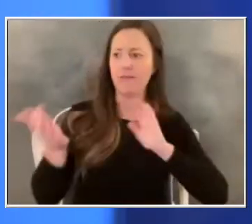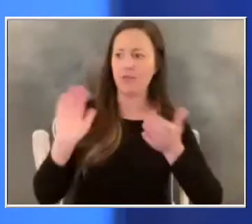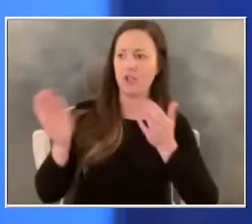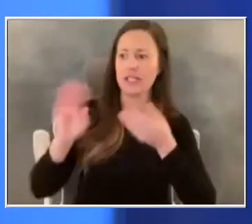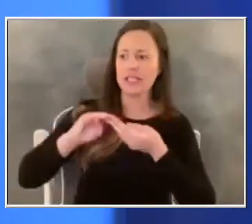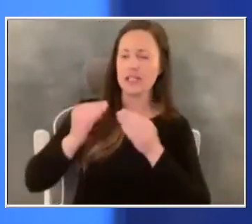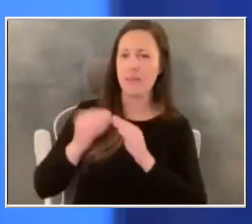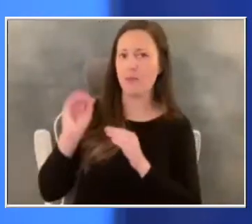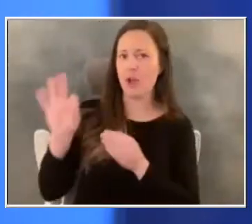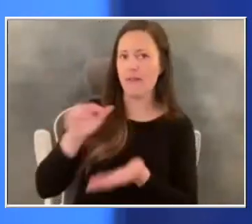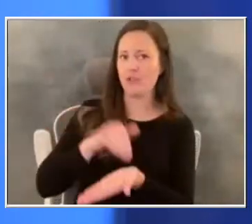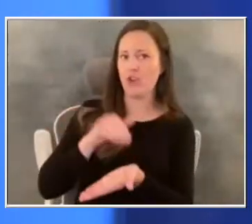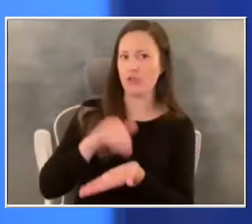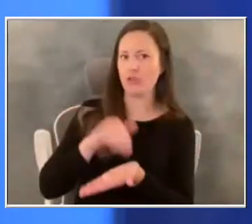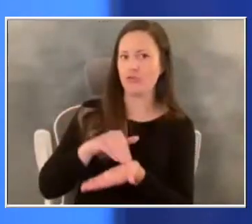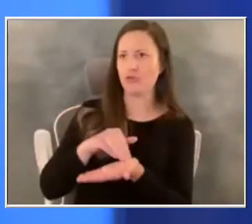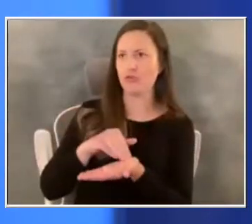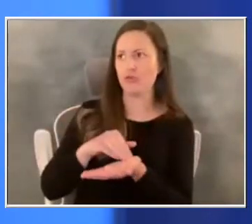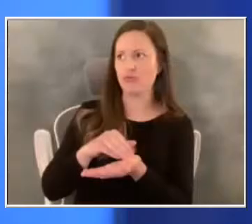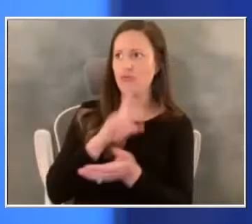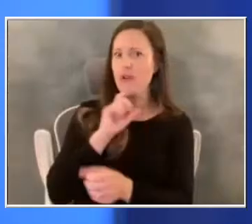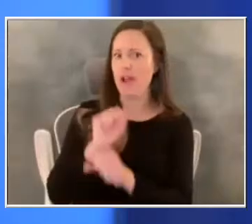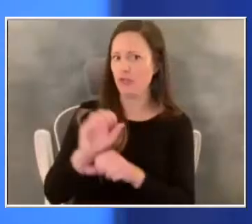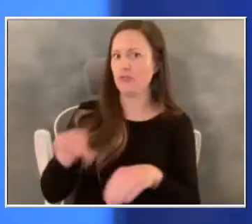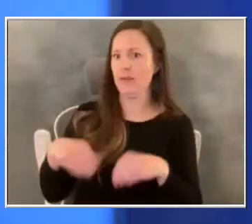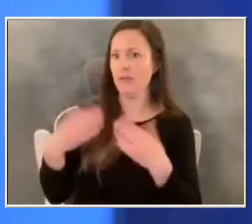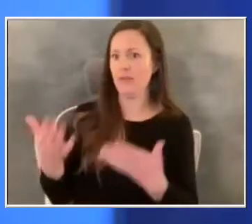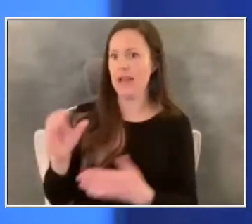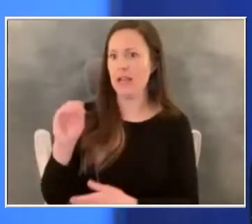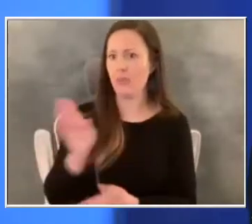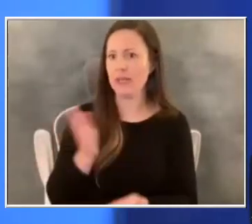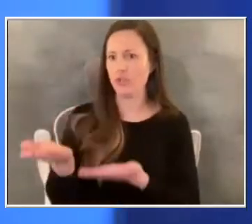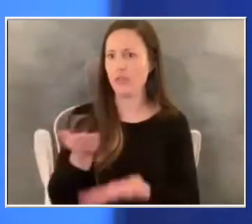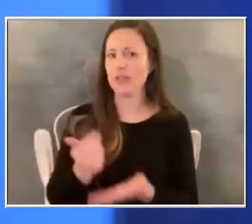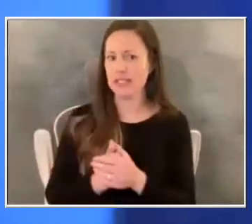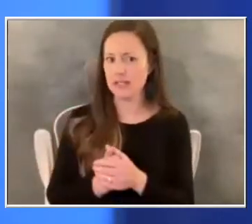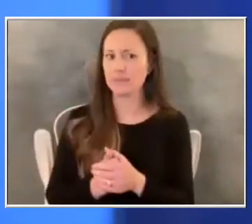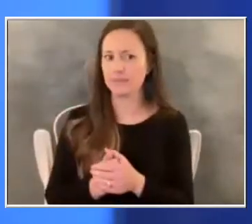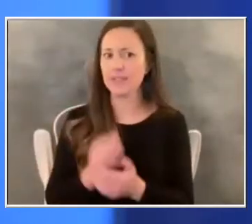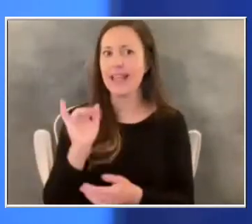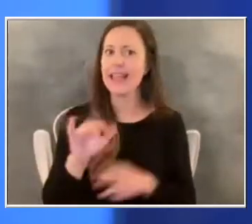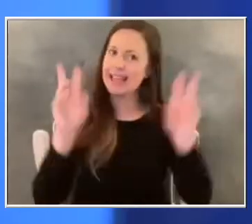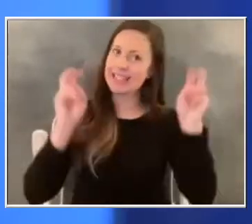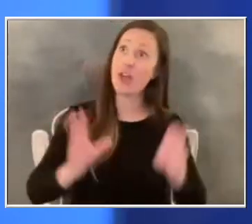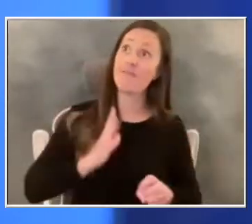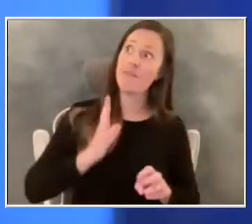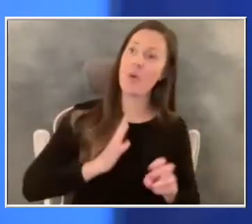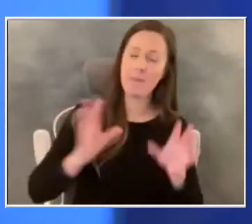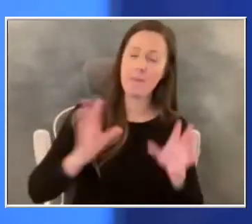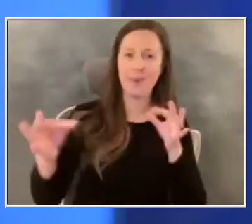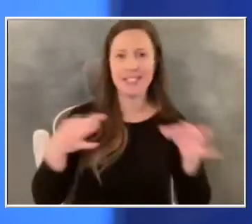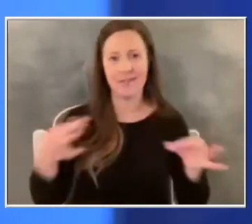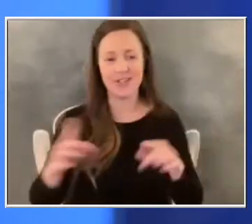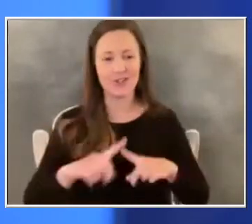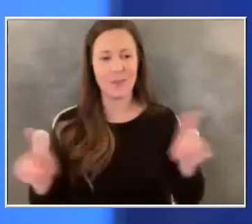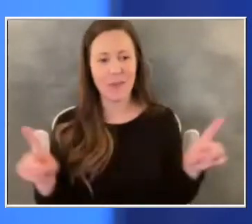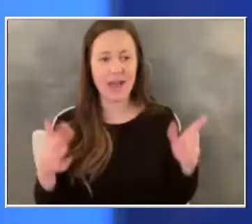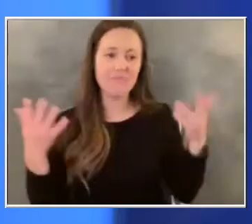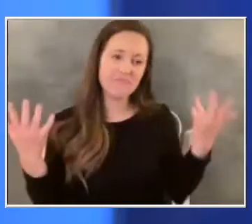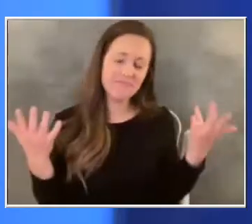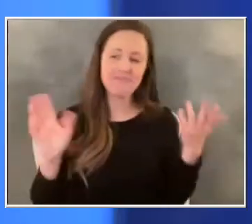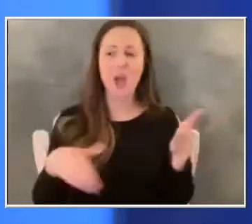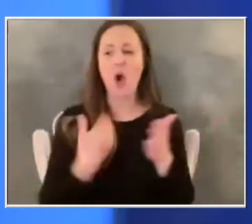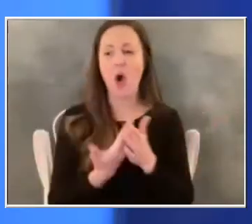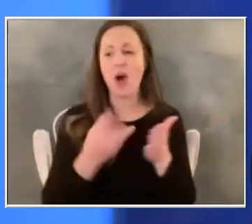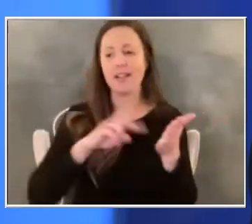who are actually providing OB services, is the formal definition. But like all definitions, I think right now the